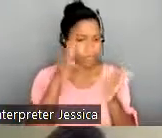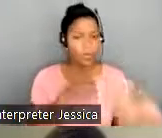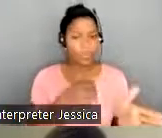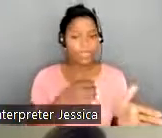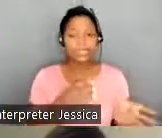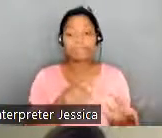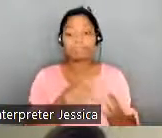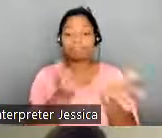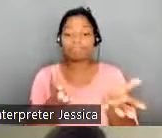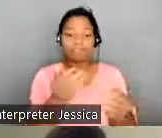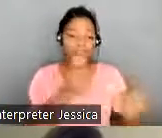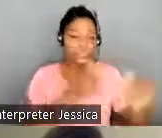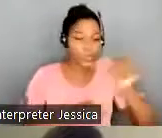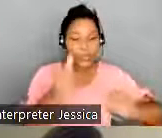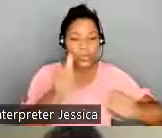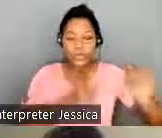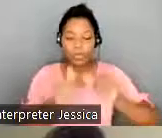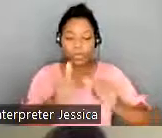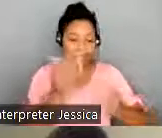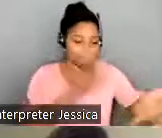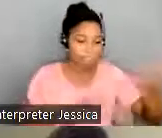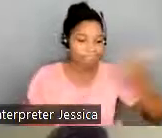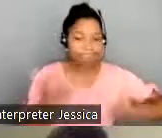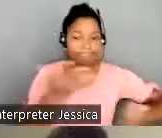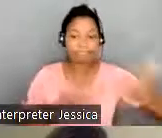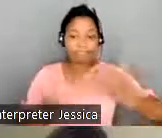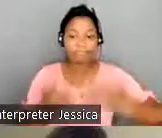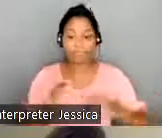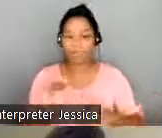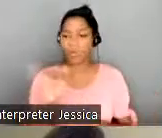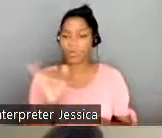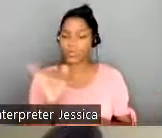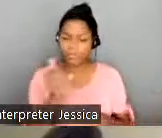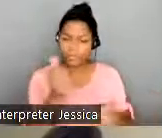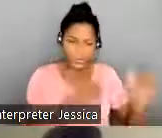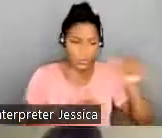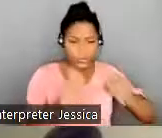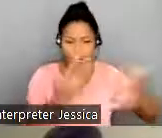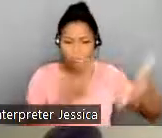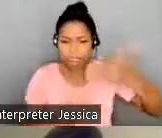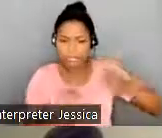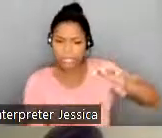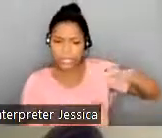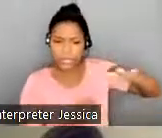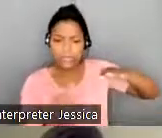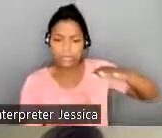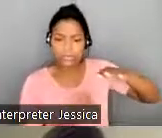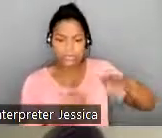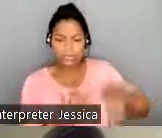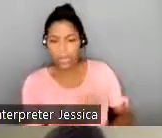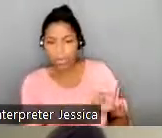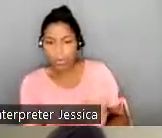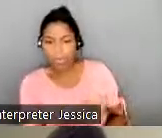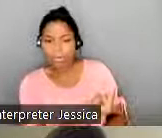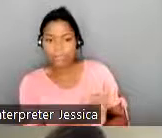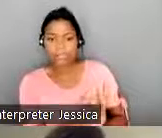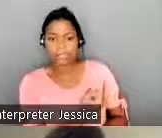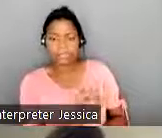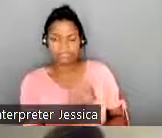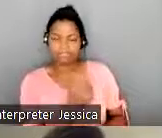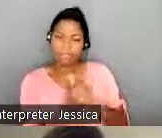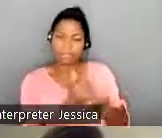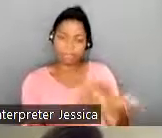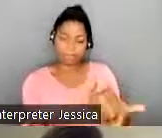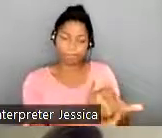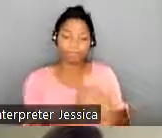promoting social engagement and addressing social isolation and loneliness with their own unique aims